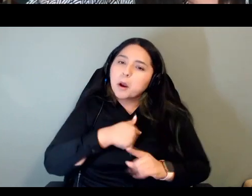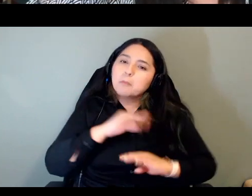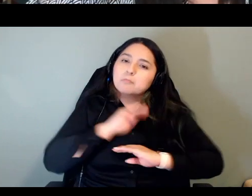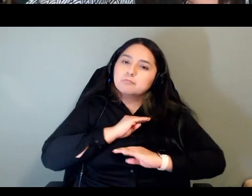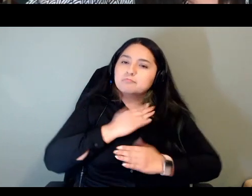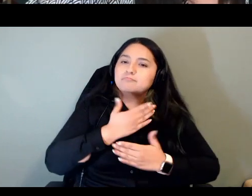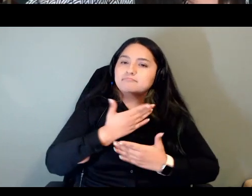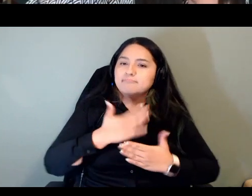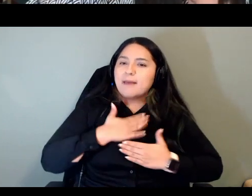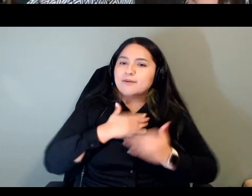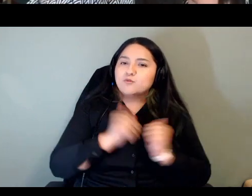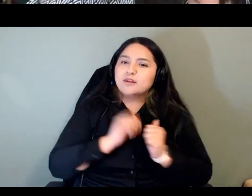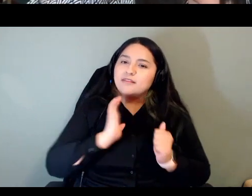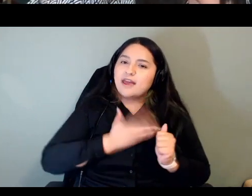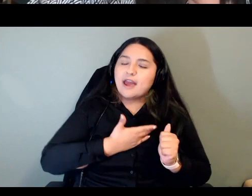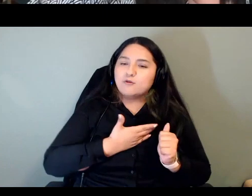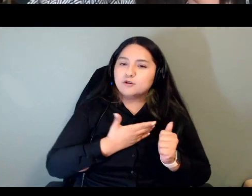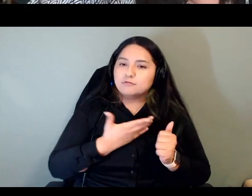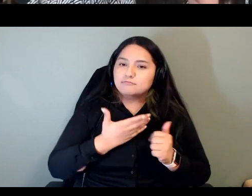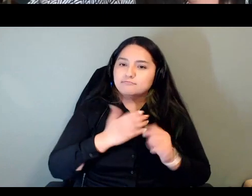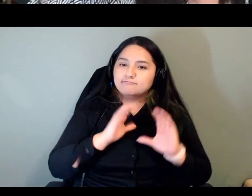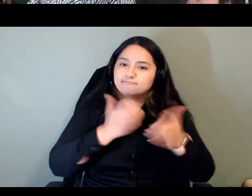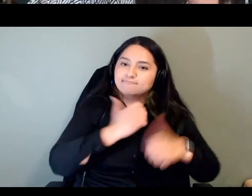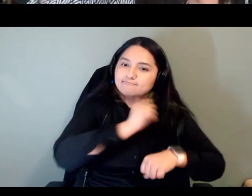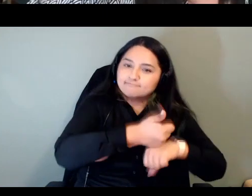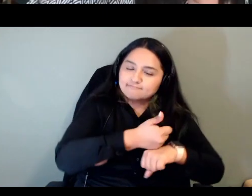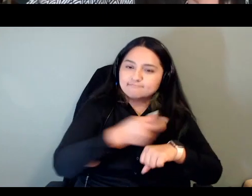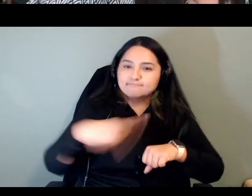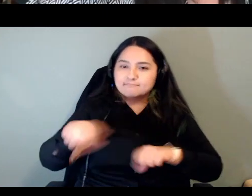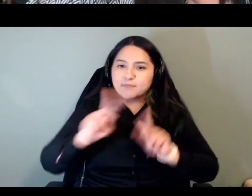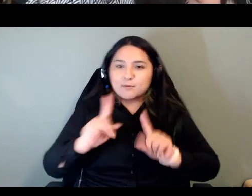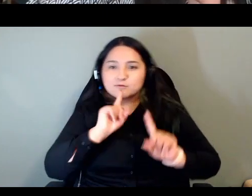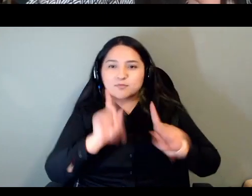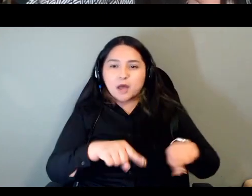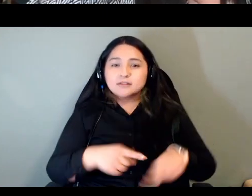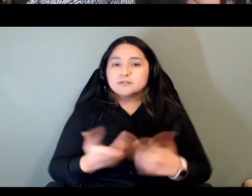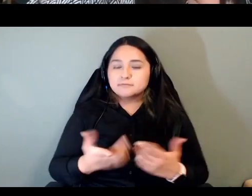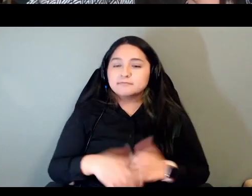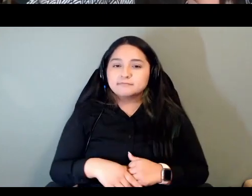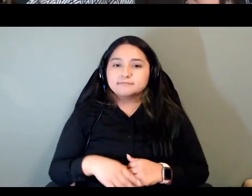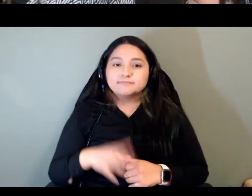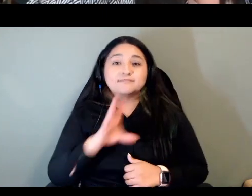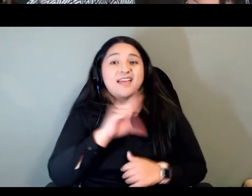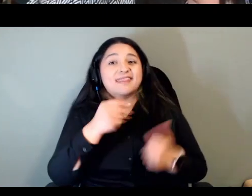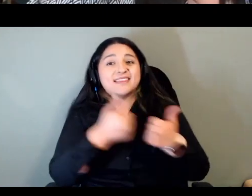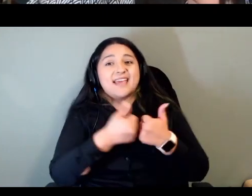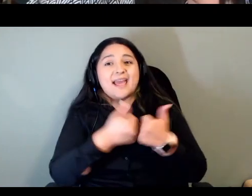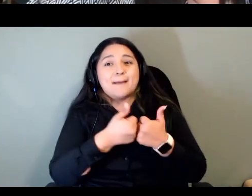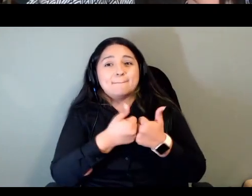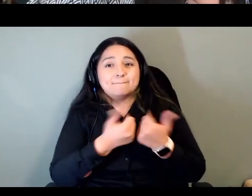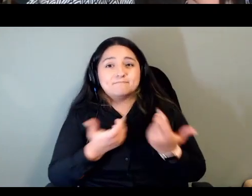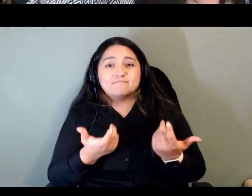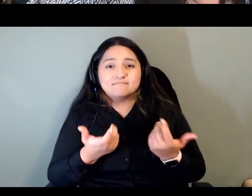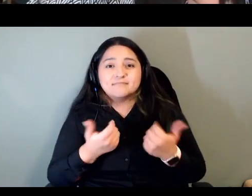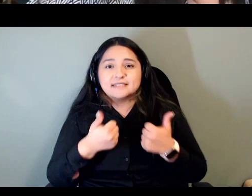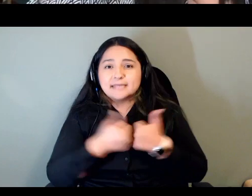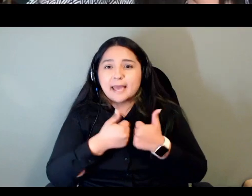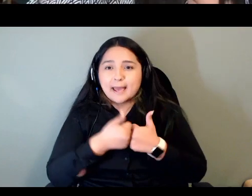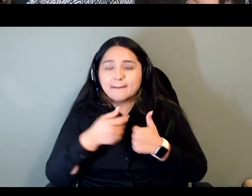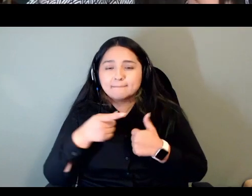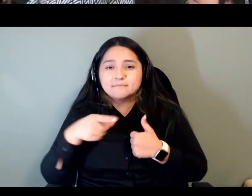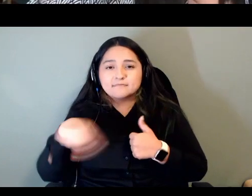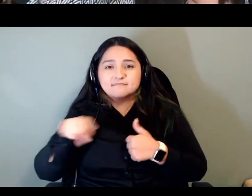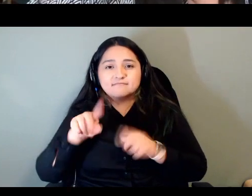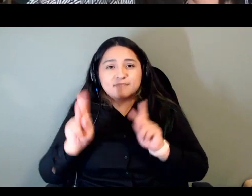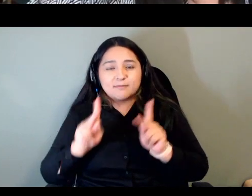response that we've had to our small contribution as well. And the games, like, and the quotes that we had from the users,